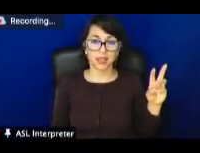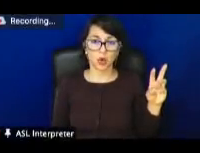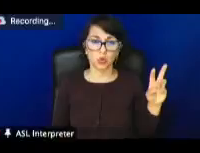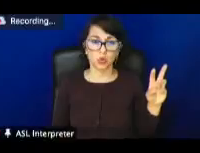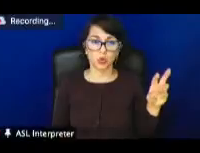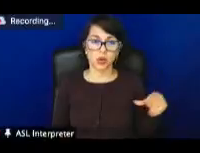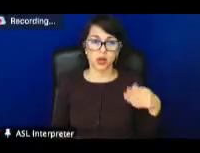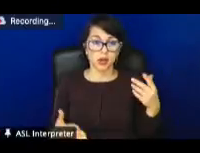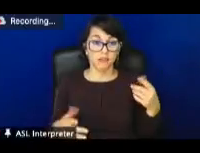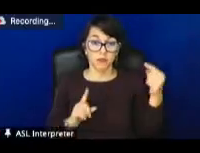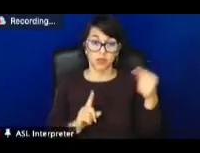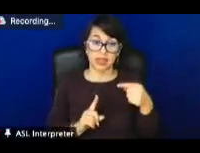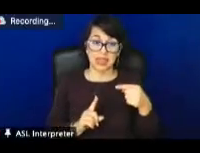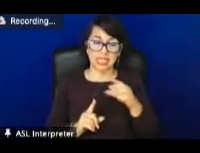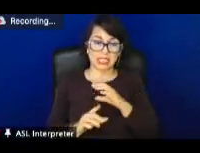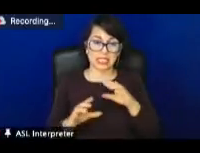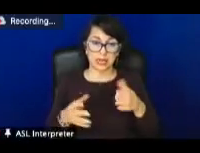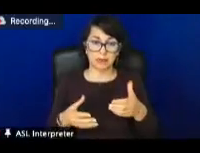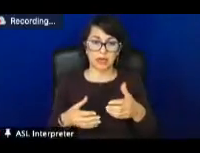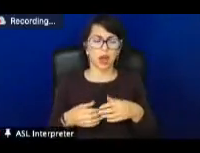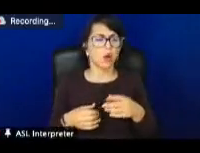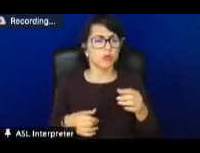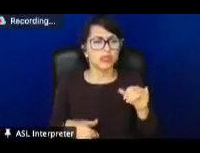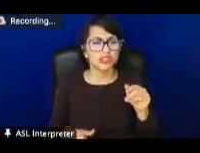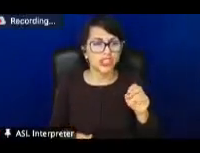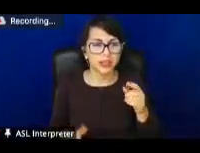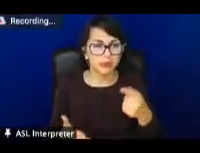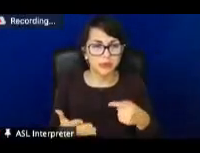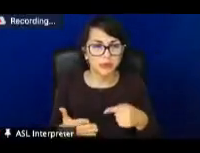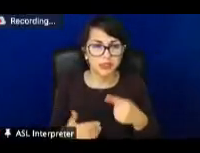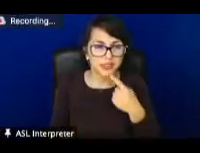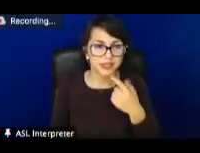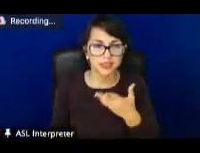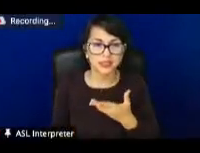So for this committee, go ahead, Jane.